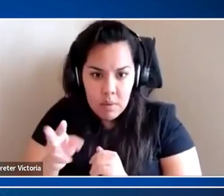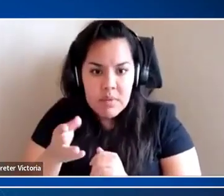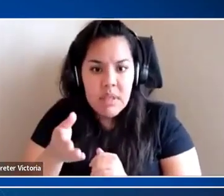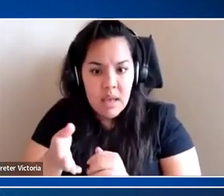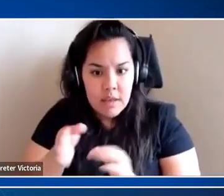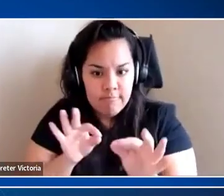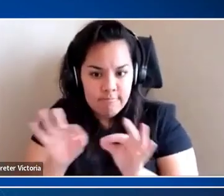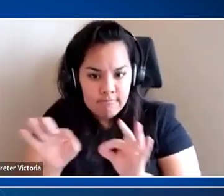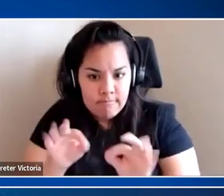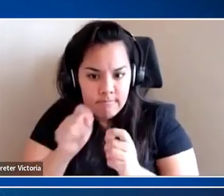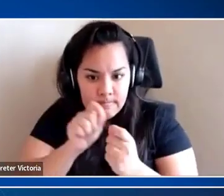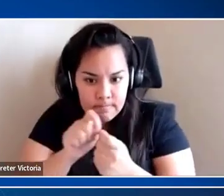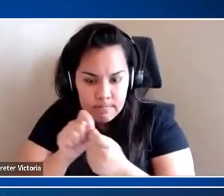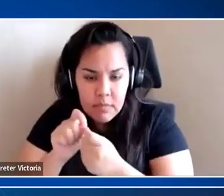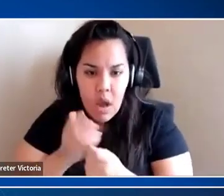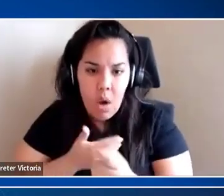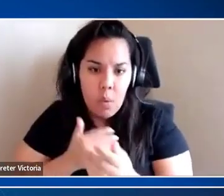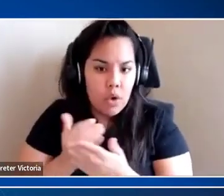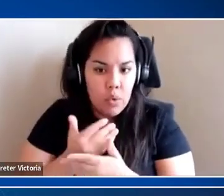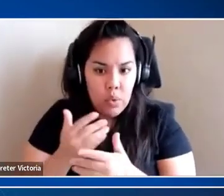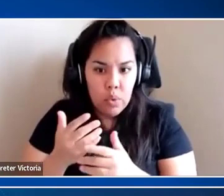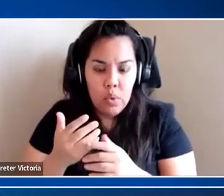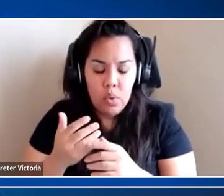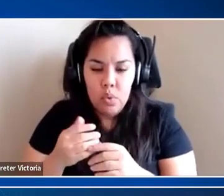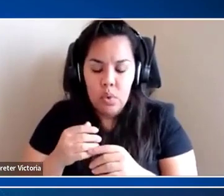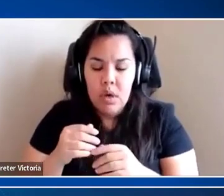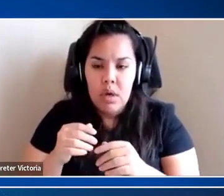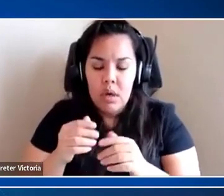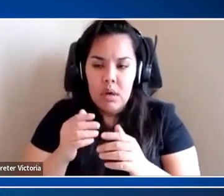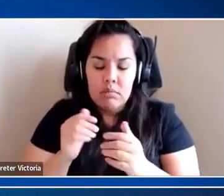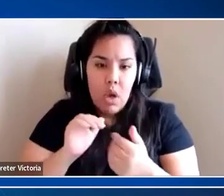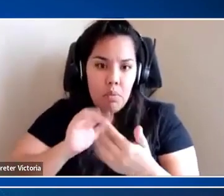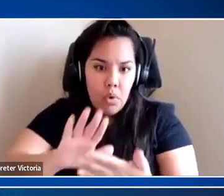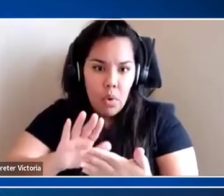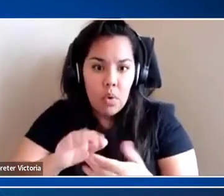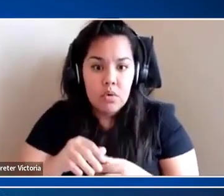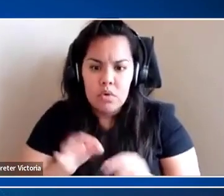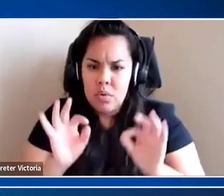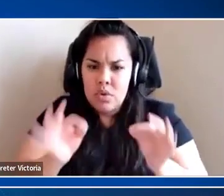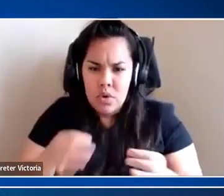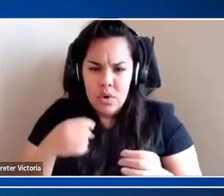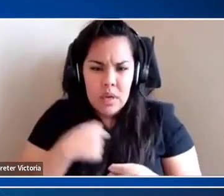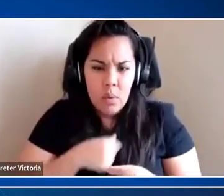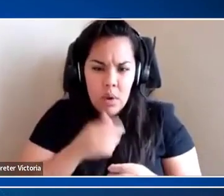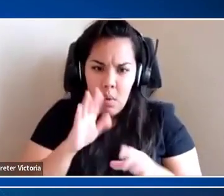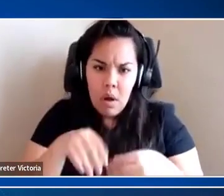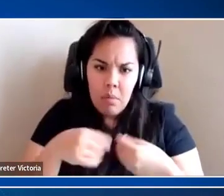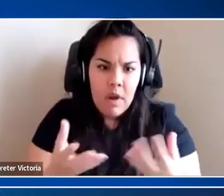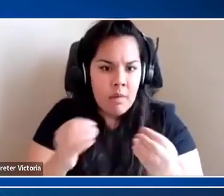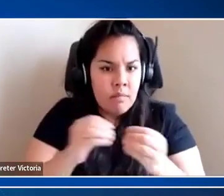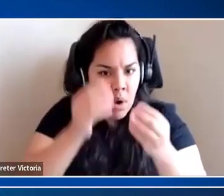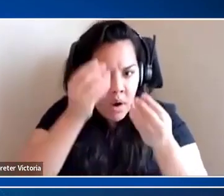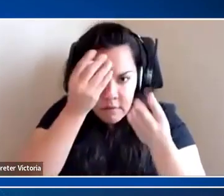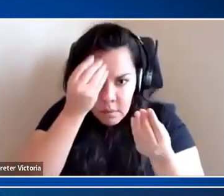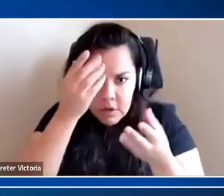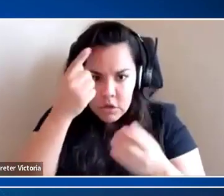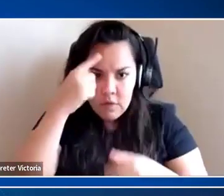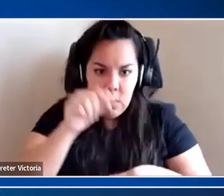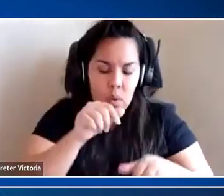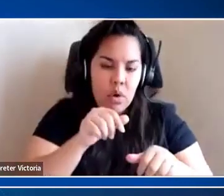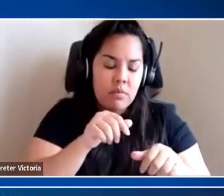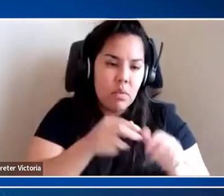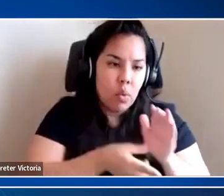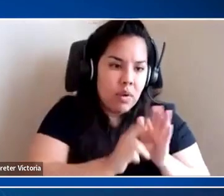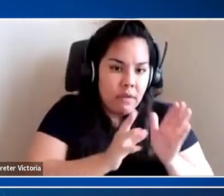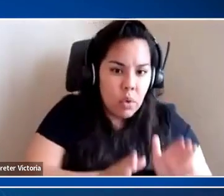framework. Certainly, we will be providing additional information for reviewers and our scientific review officers and